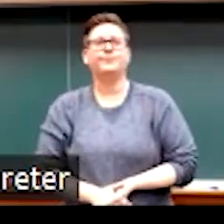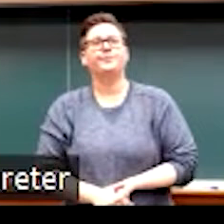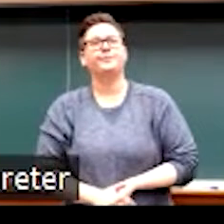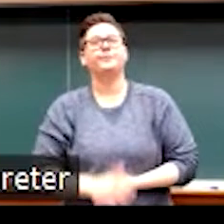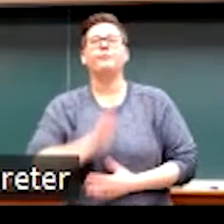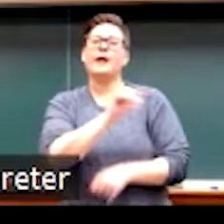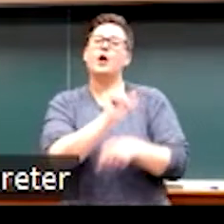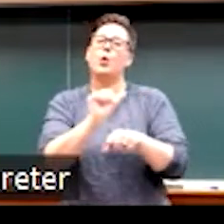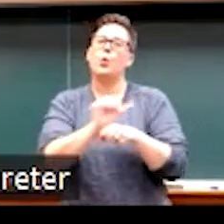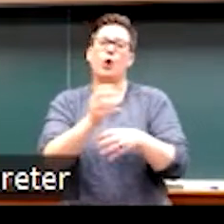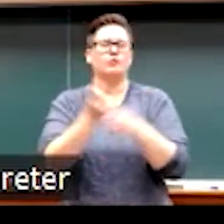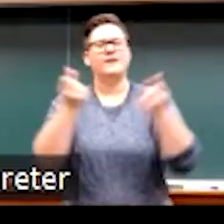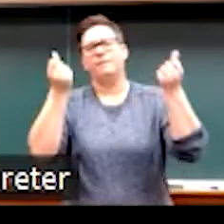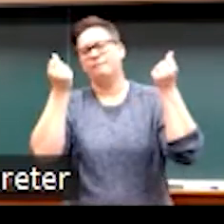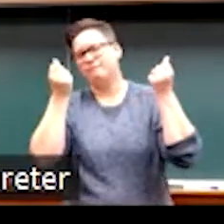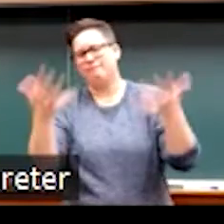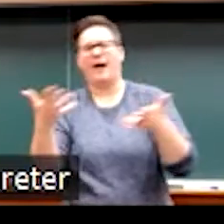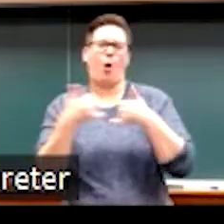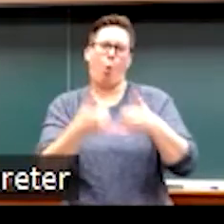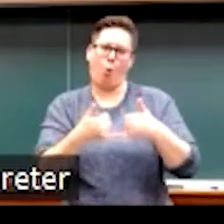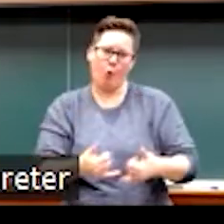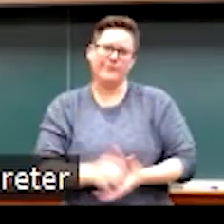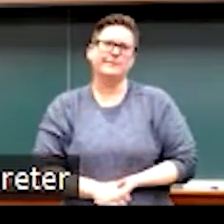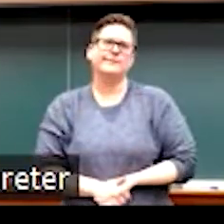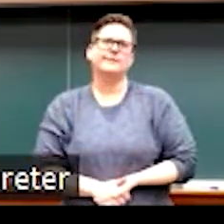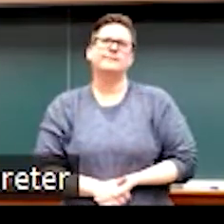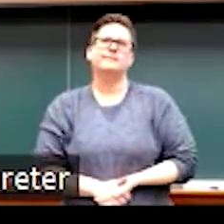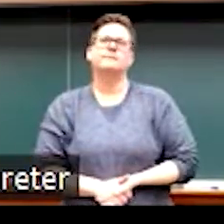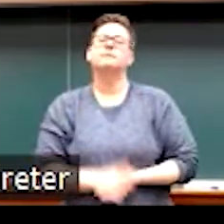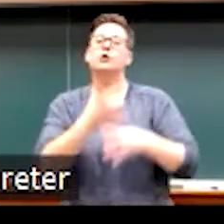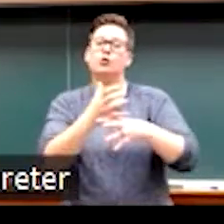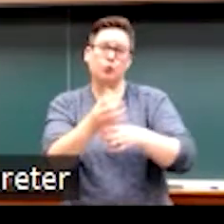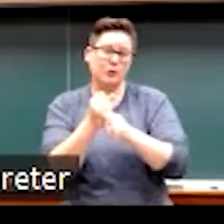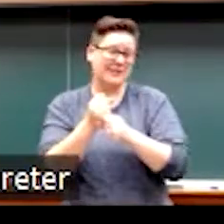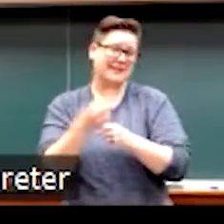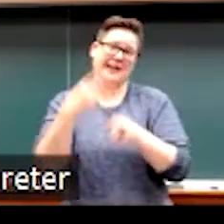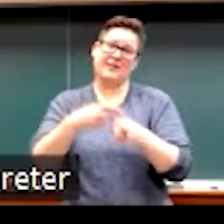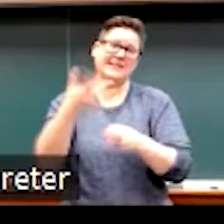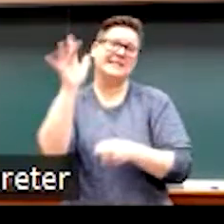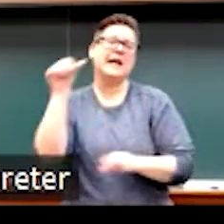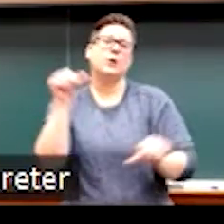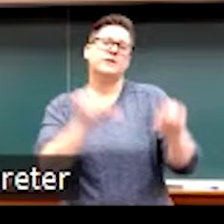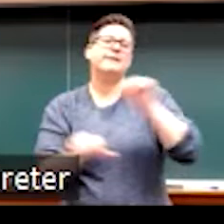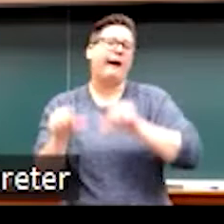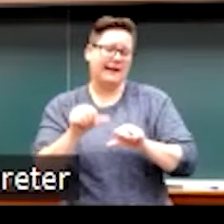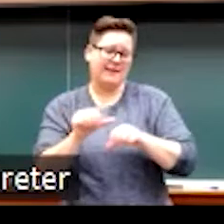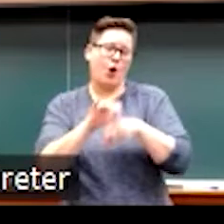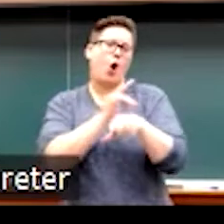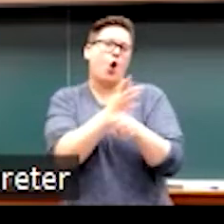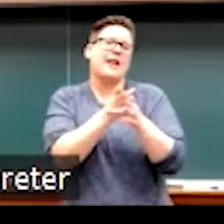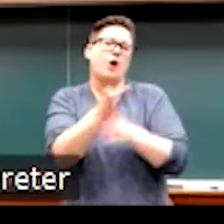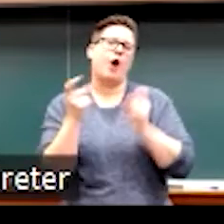For his work, he has received many awards. Among them, he's a recipient of Distinguished Scientific Early